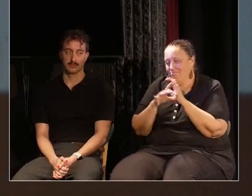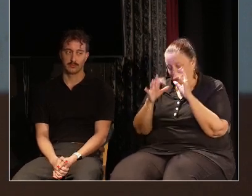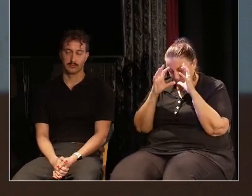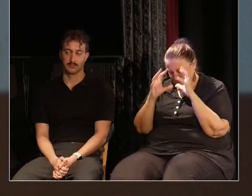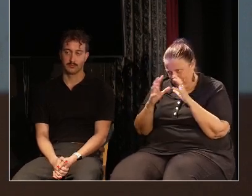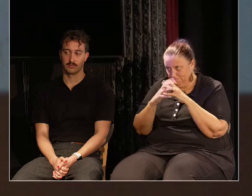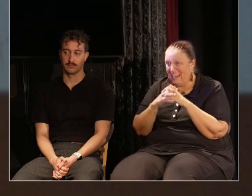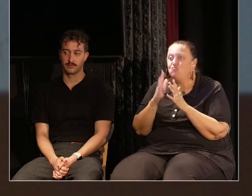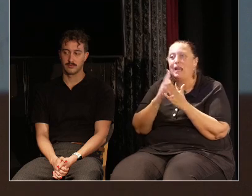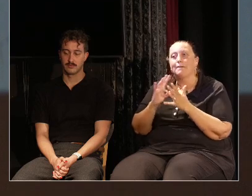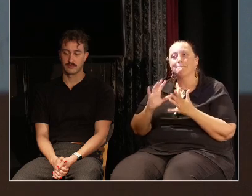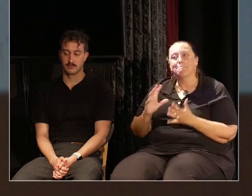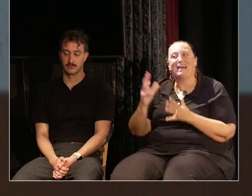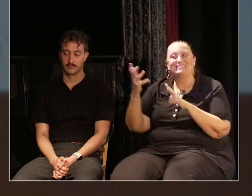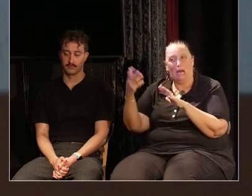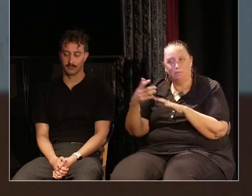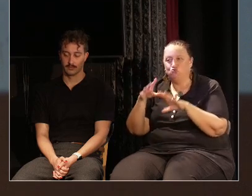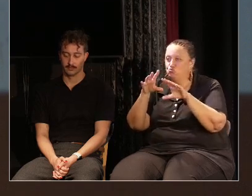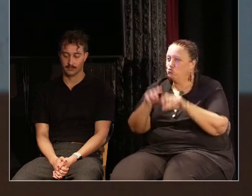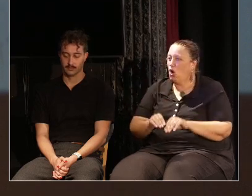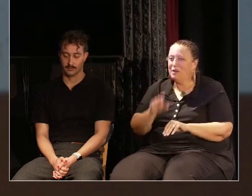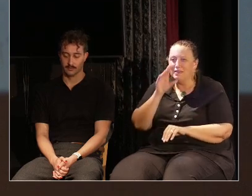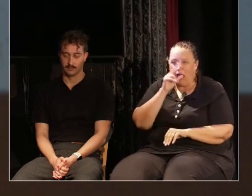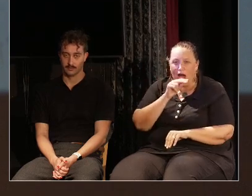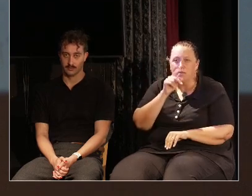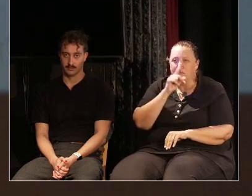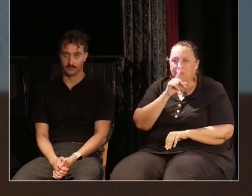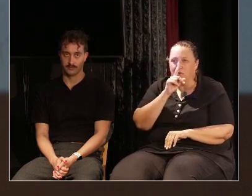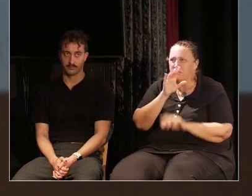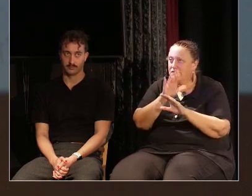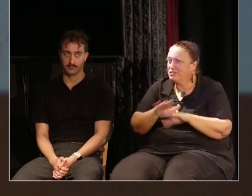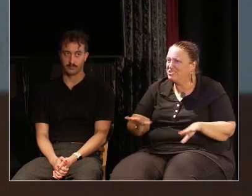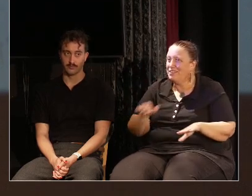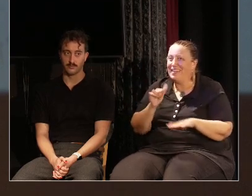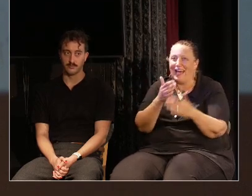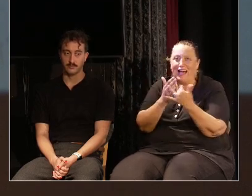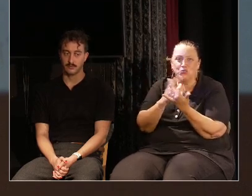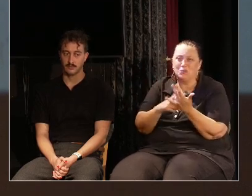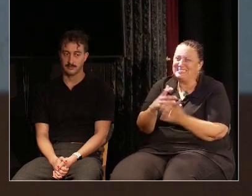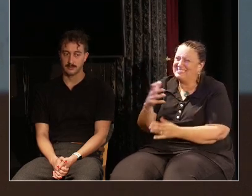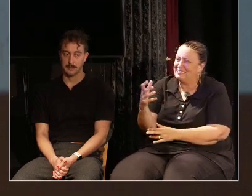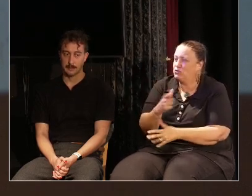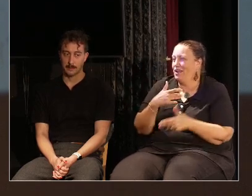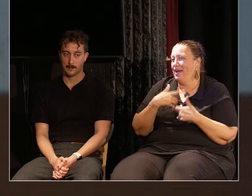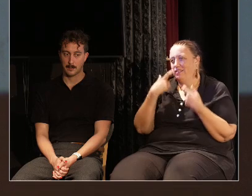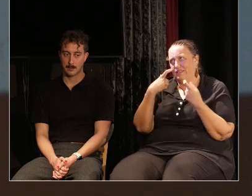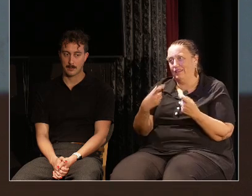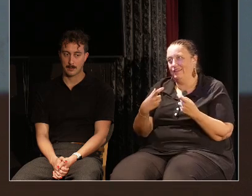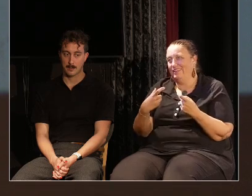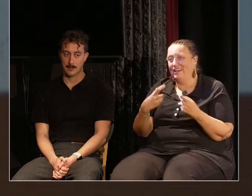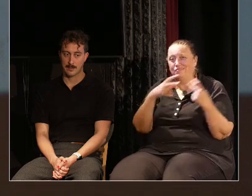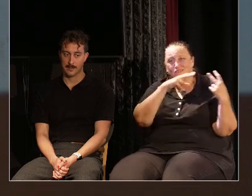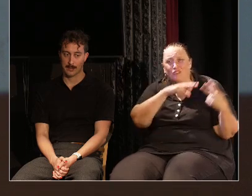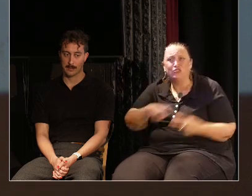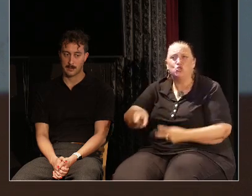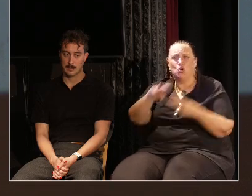really messed up to do that, to block young people and children's access to essential healthcare that we know there's review after review after review from